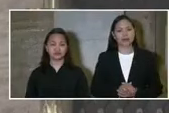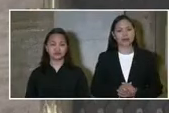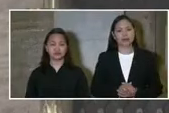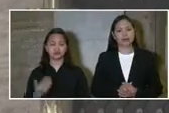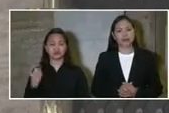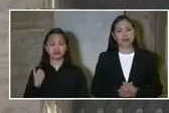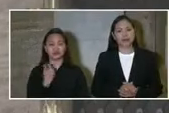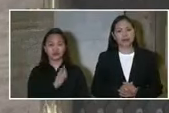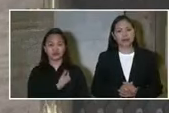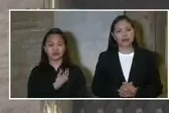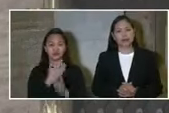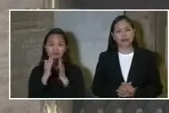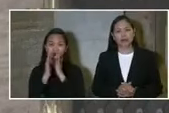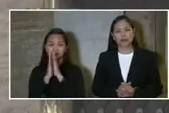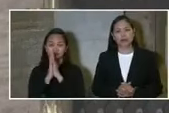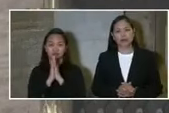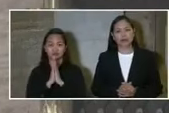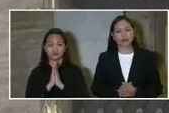Let us pray.